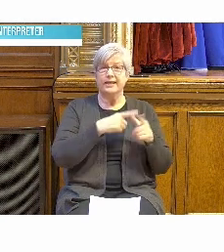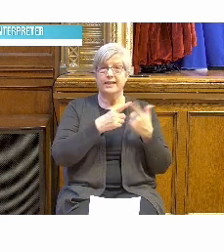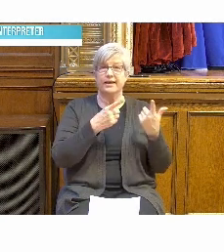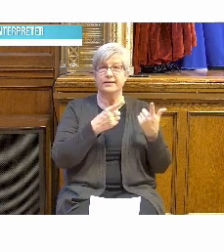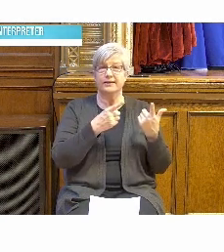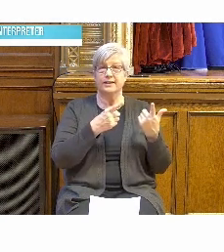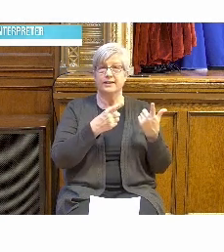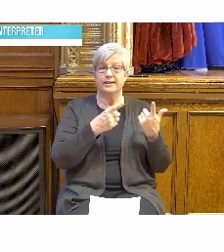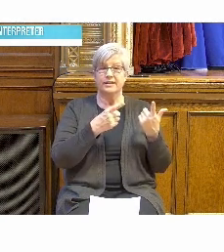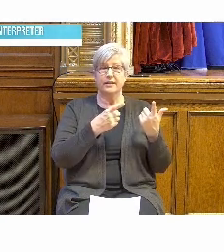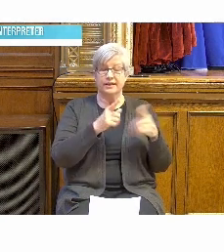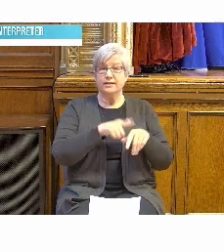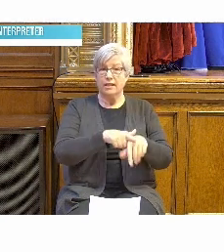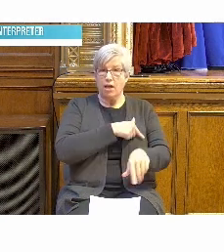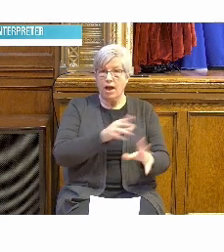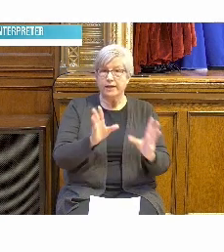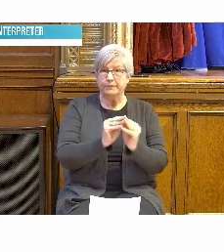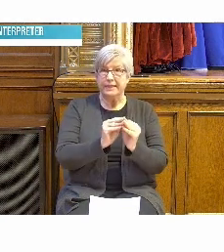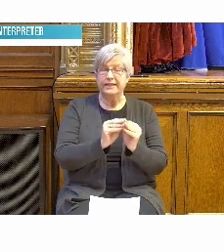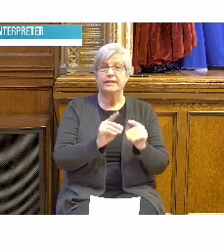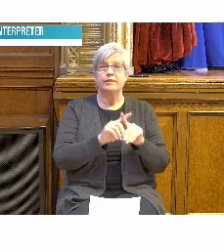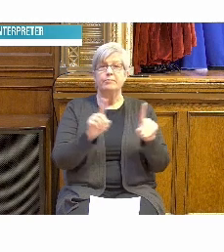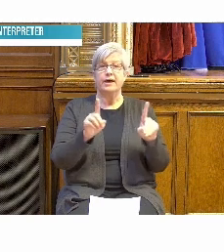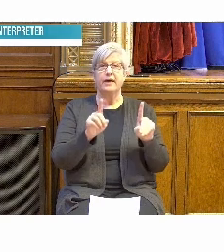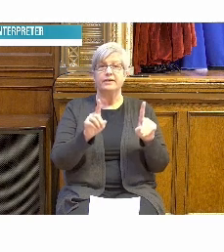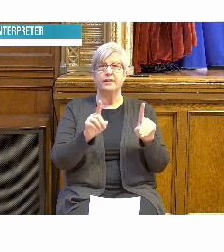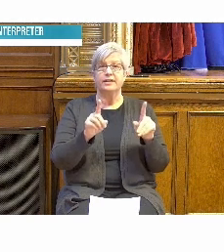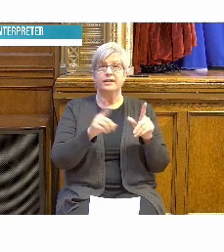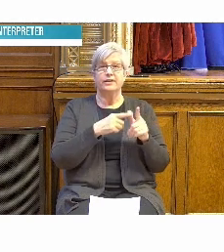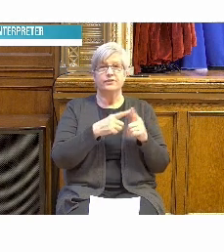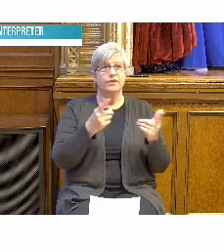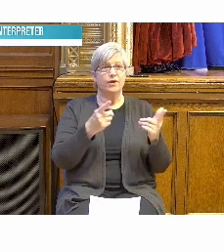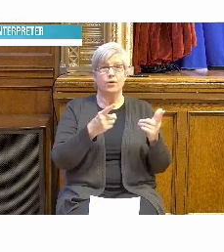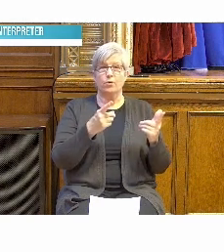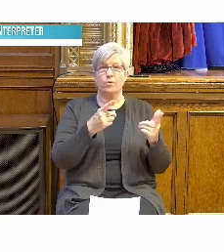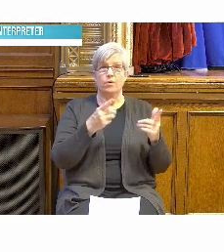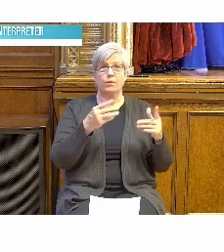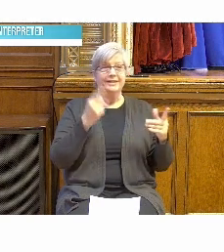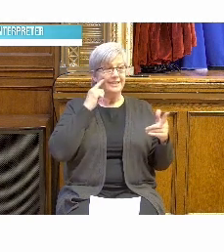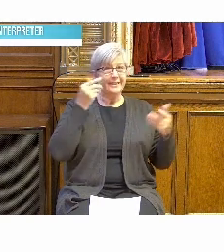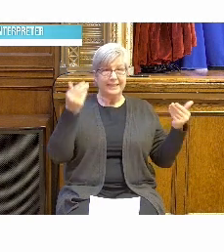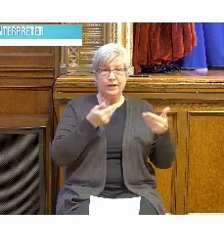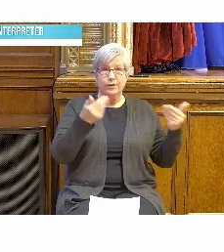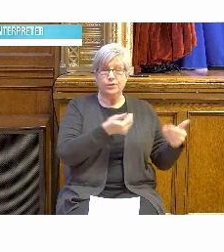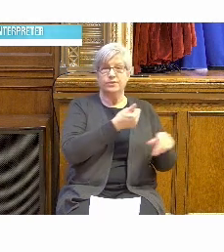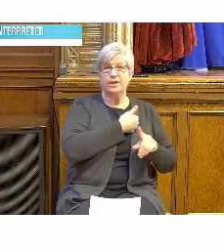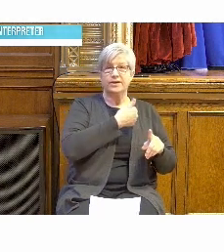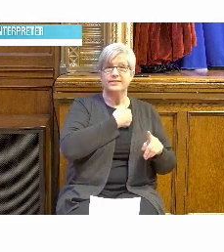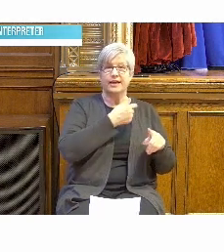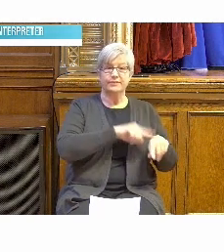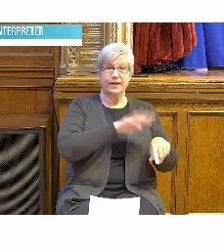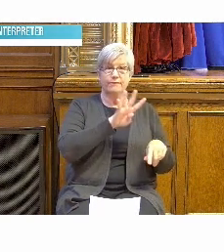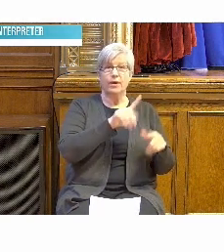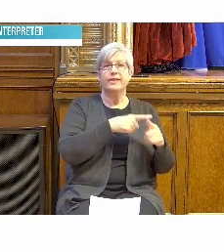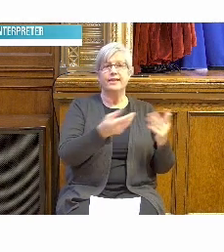the issue, but we will be reintroducing ourselves again when we get to the public hearing and things of that like that seem to me to be somewhat redundant.